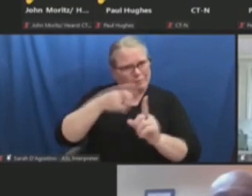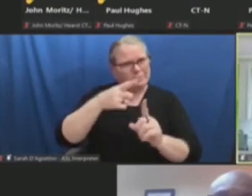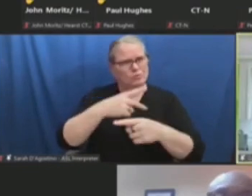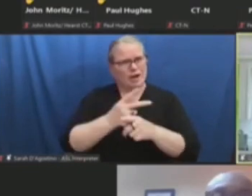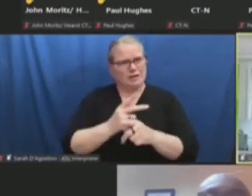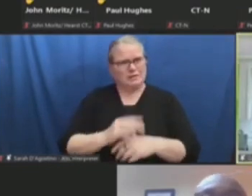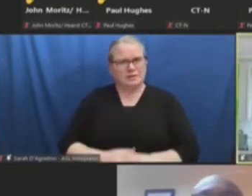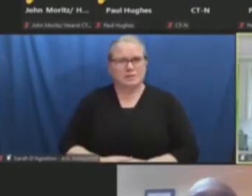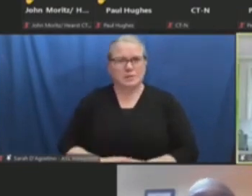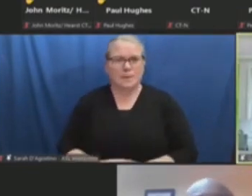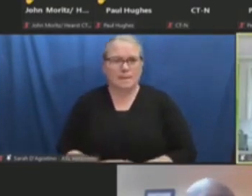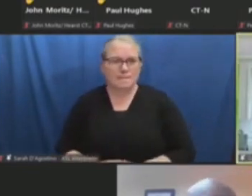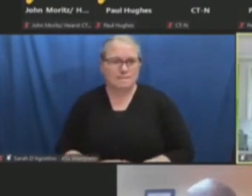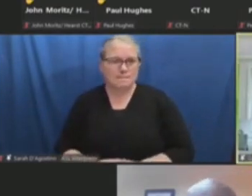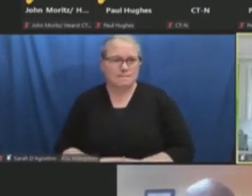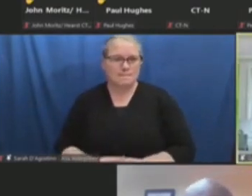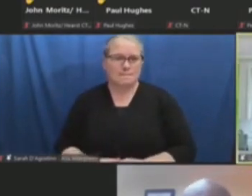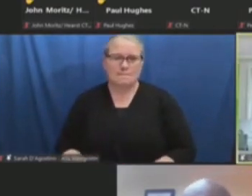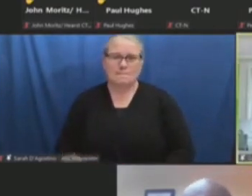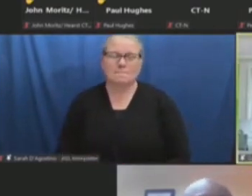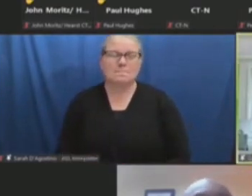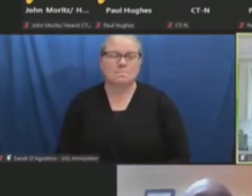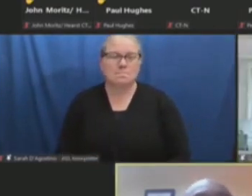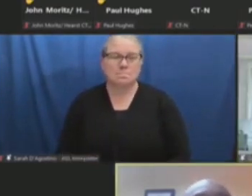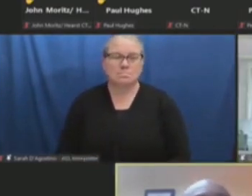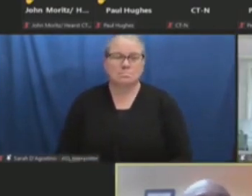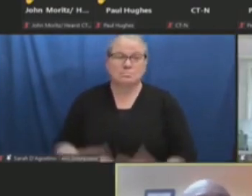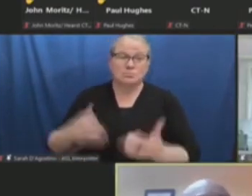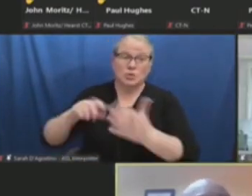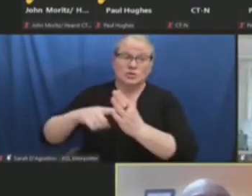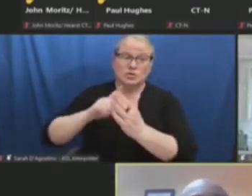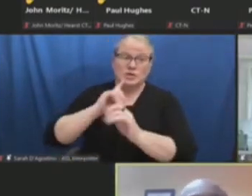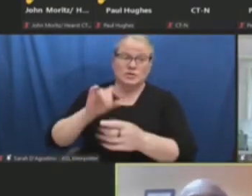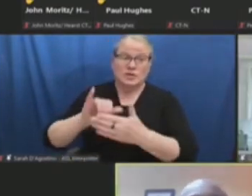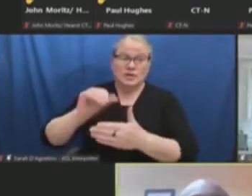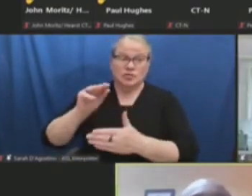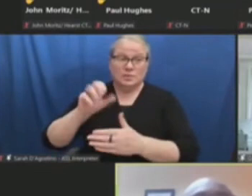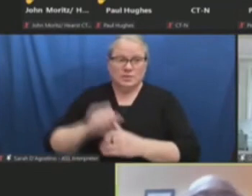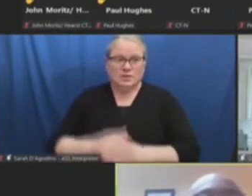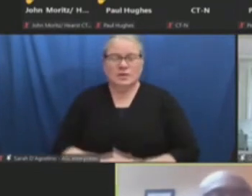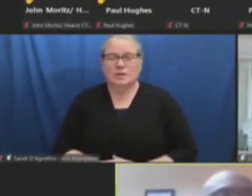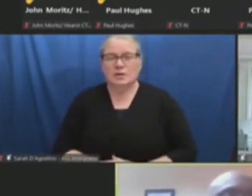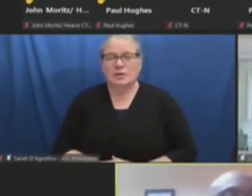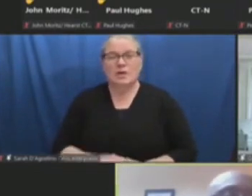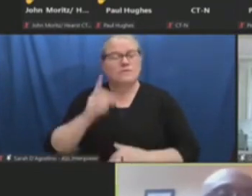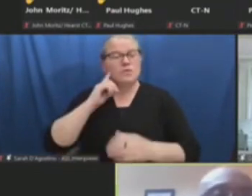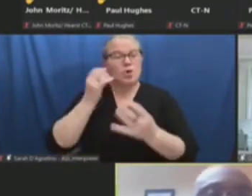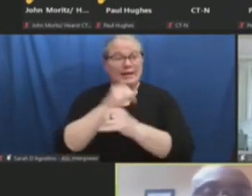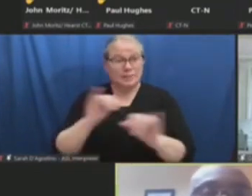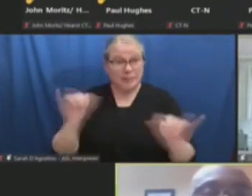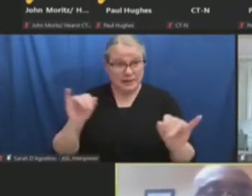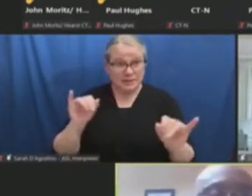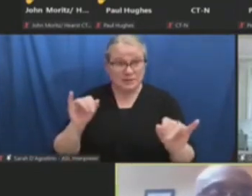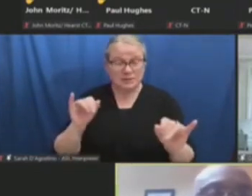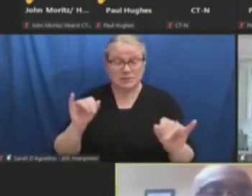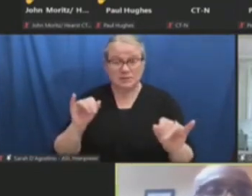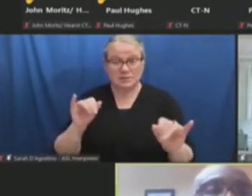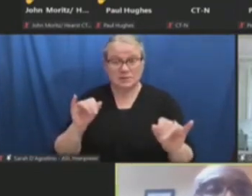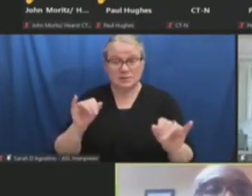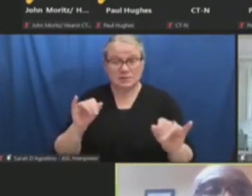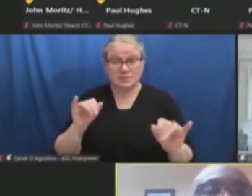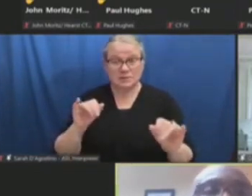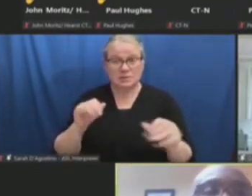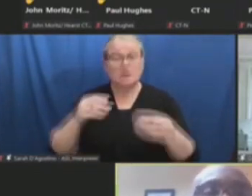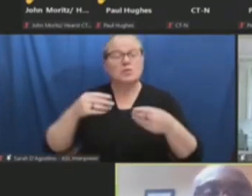You want to start with that, James? Sure. As far as independence goes, the brokers will